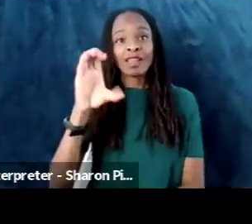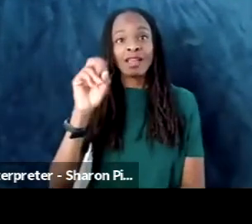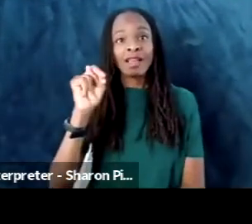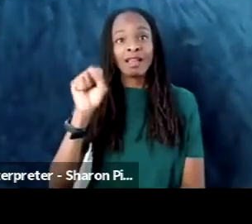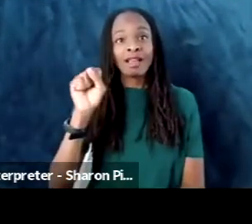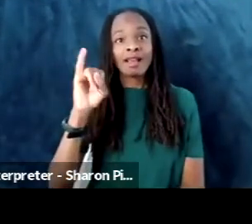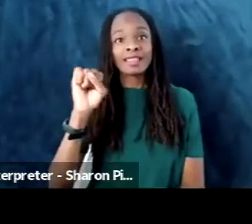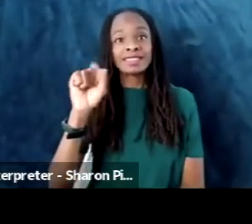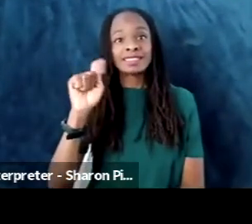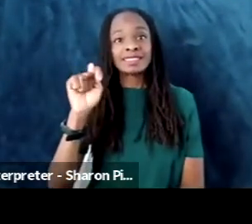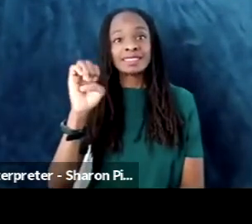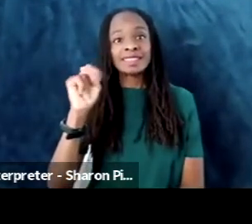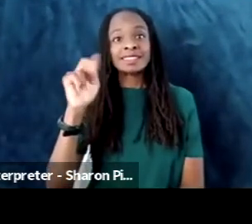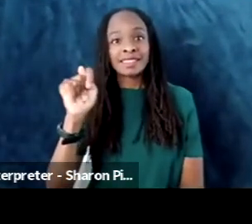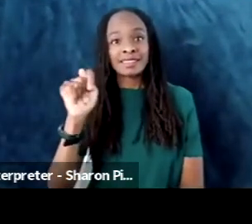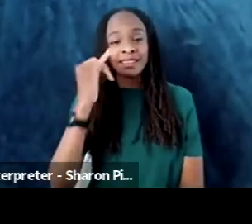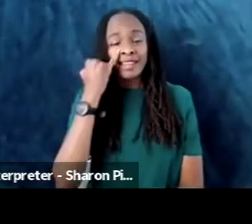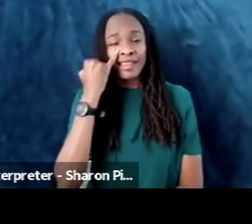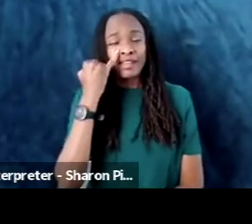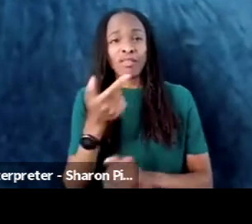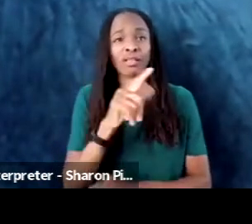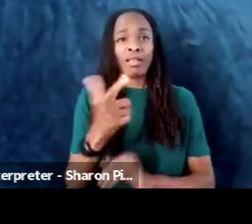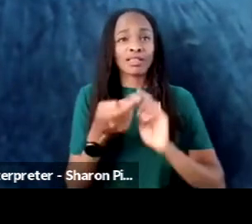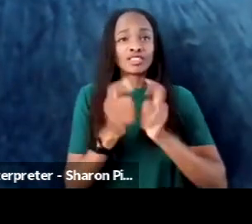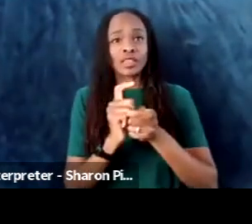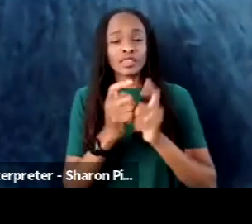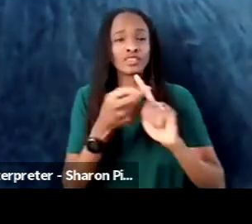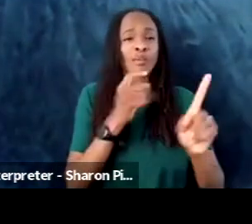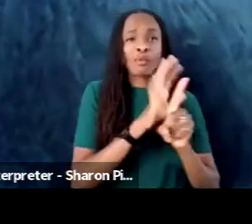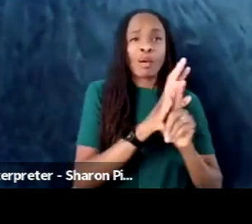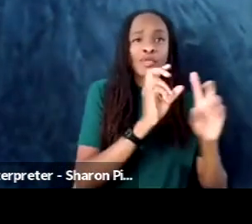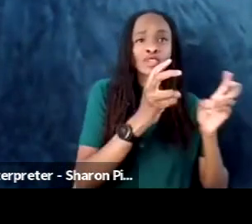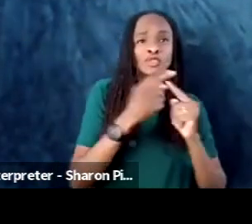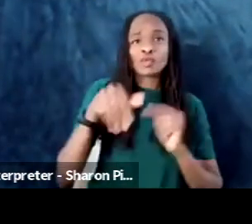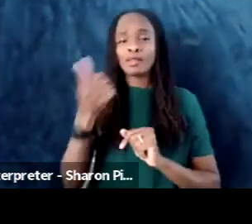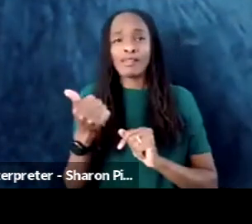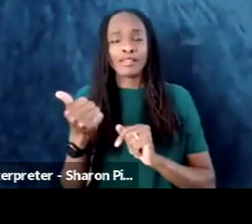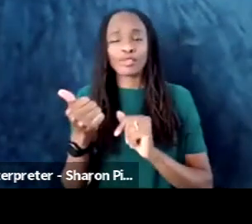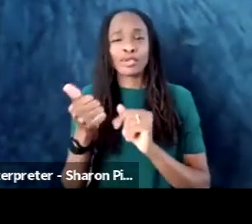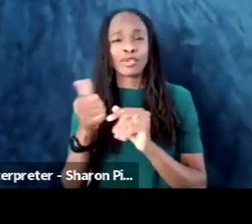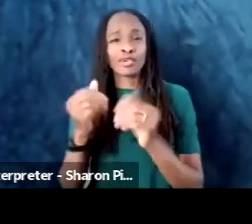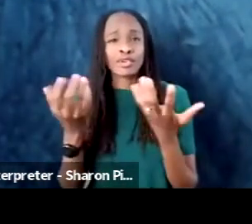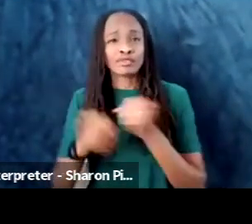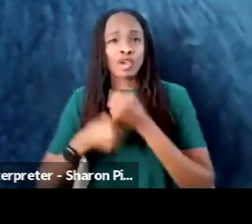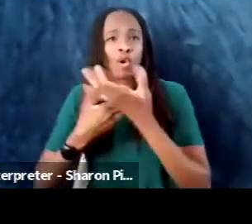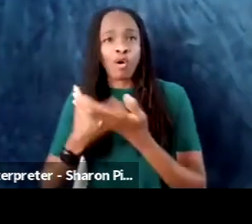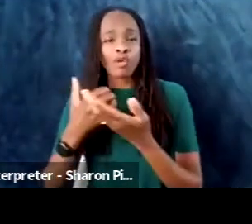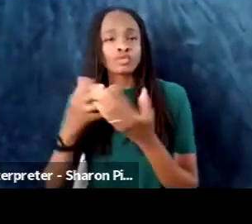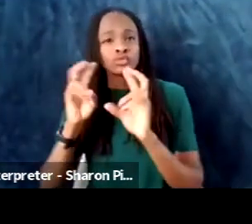we're switching from one trendy cause topic to another trendy cause topic from year to year, we